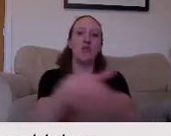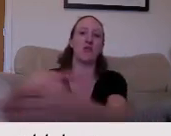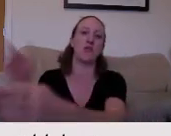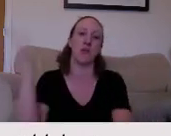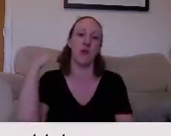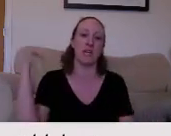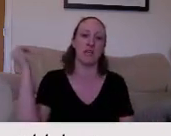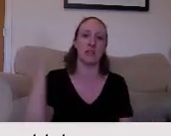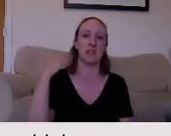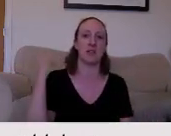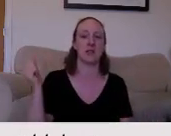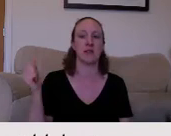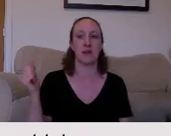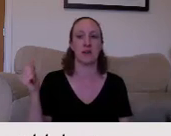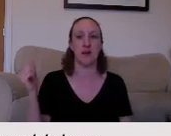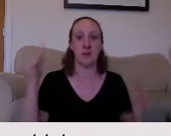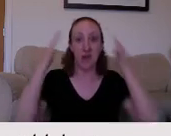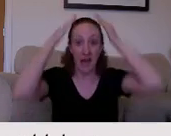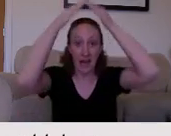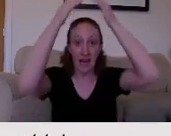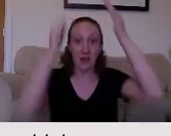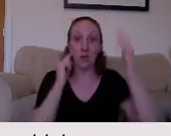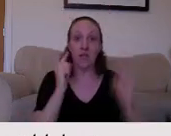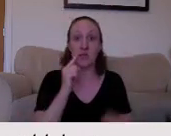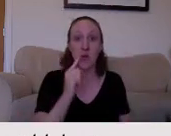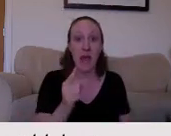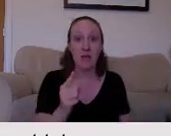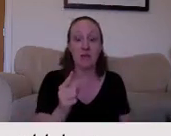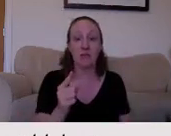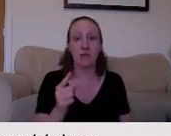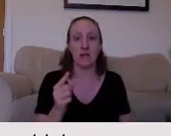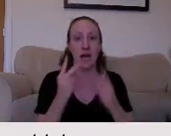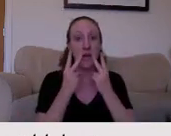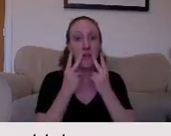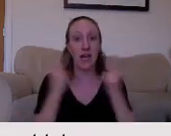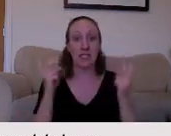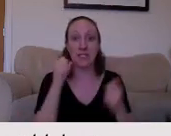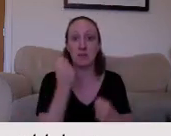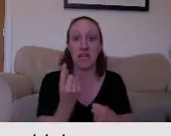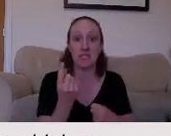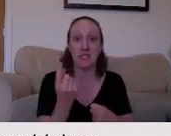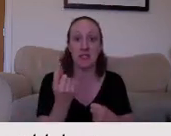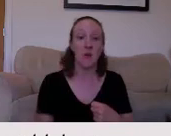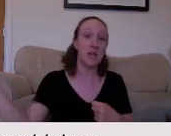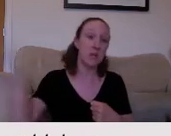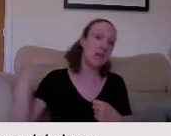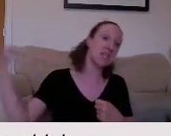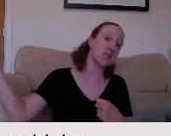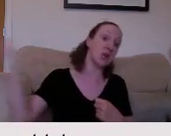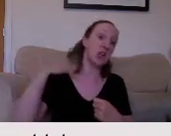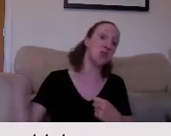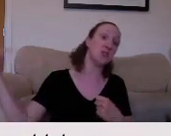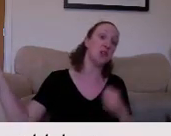flew through the wind. But how the witch wailed and how the cat spat when the